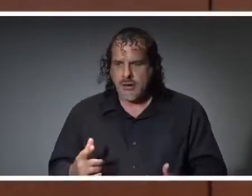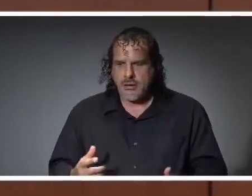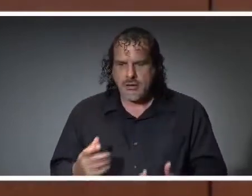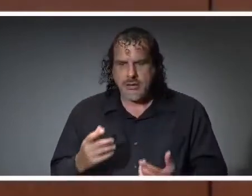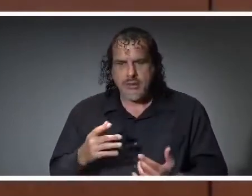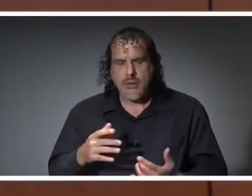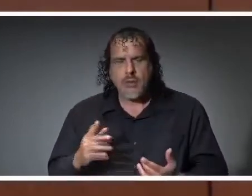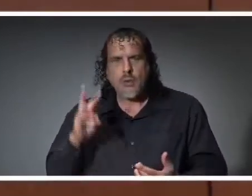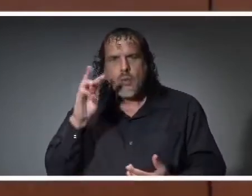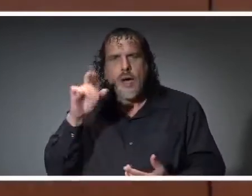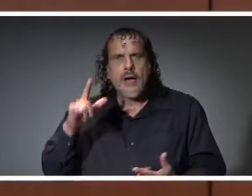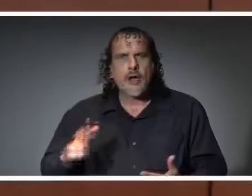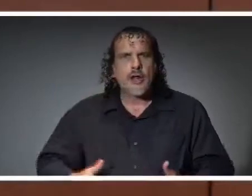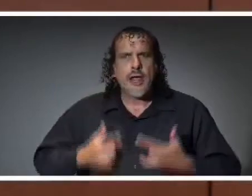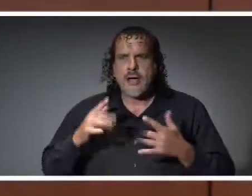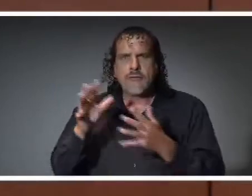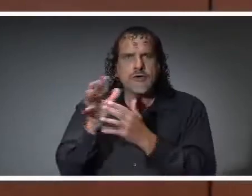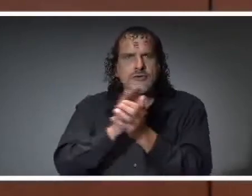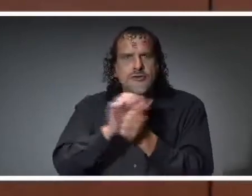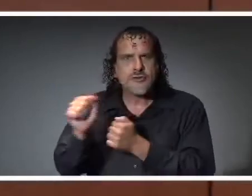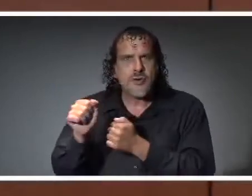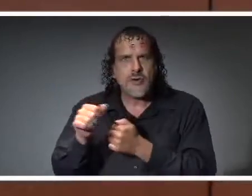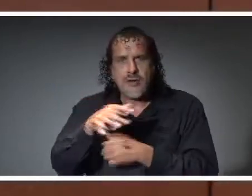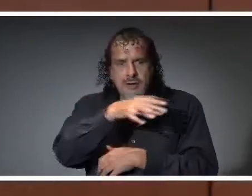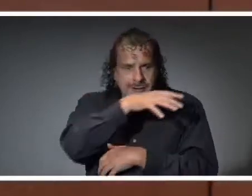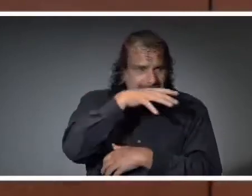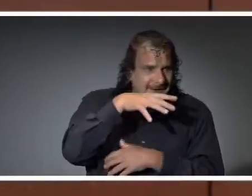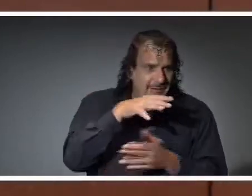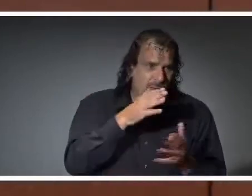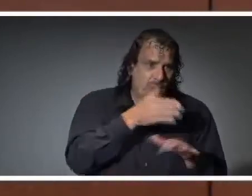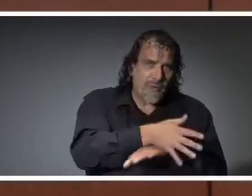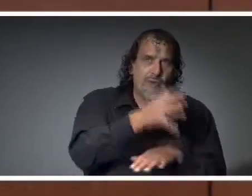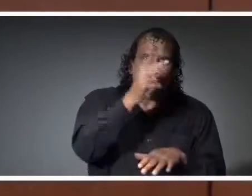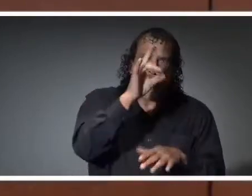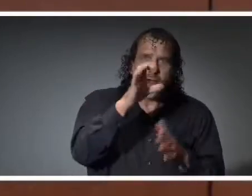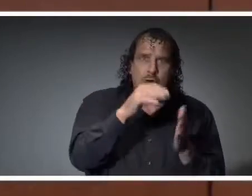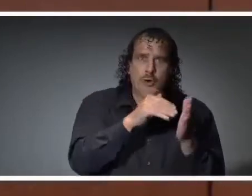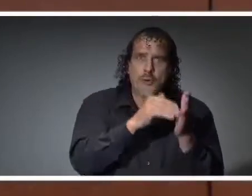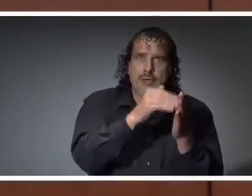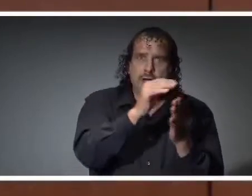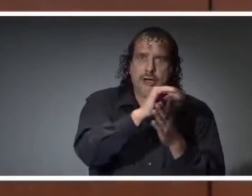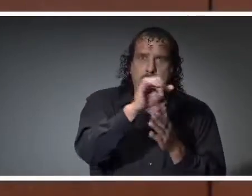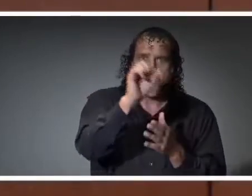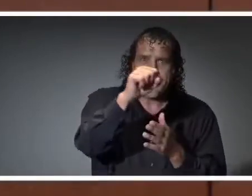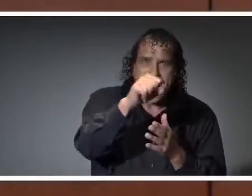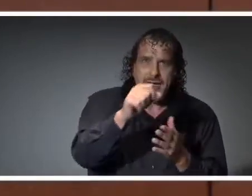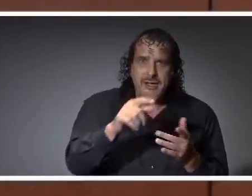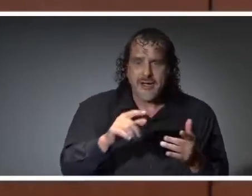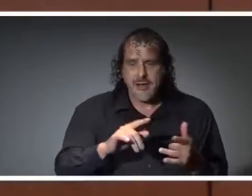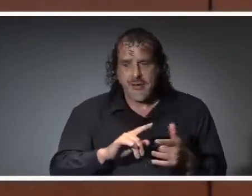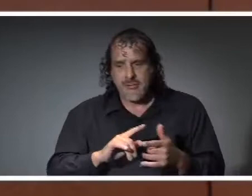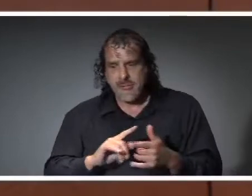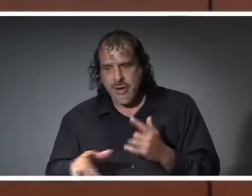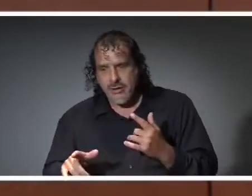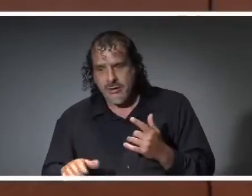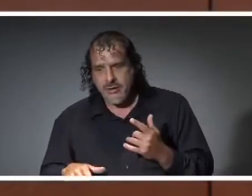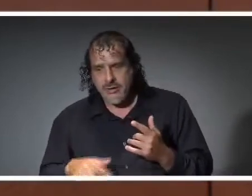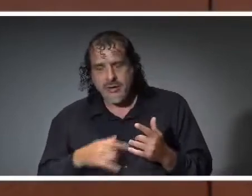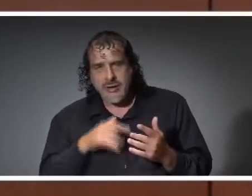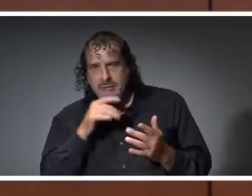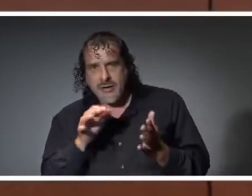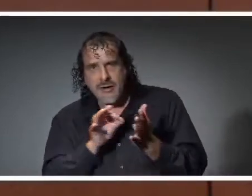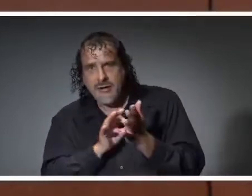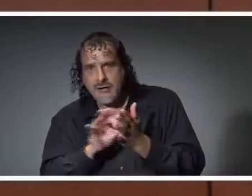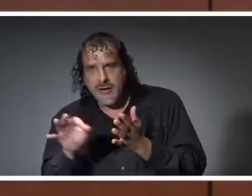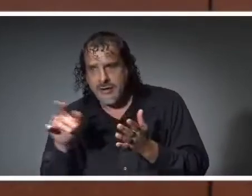of this. The agricultural damage speaks for itself. Over $800 million direct loss in terms of crops, not counting,